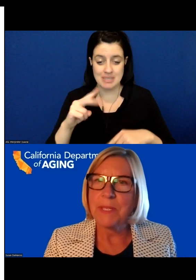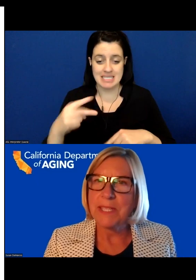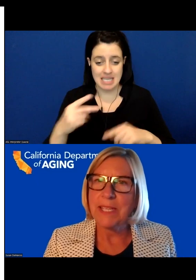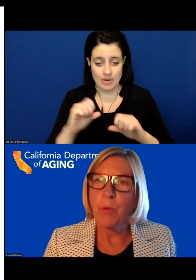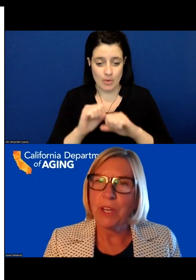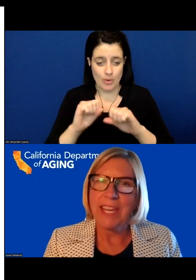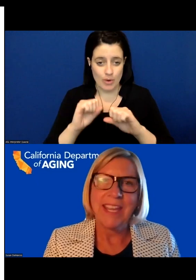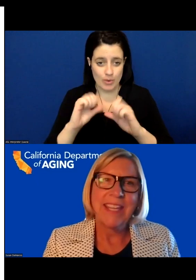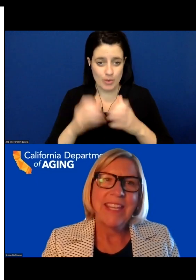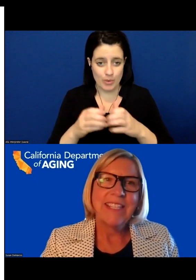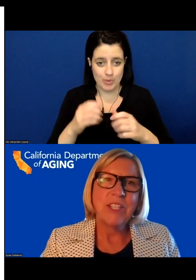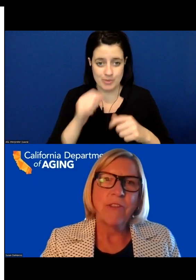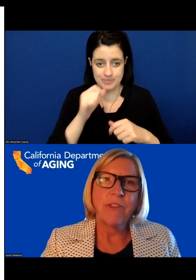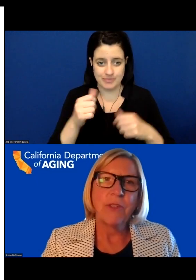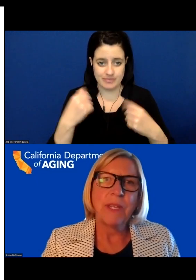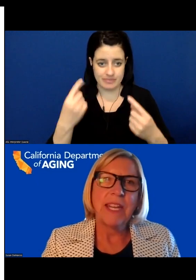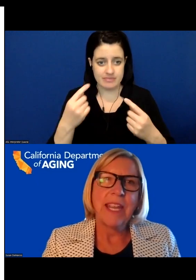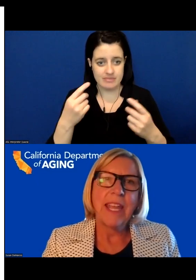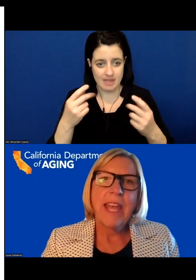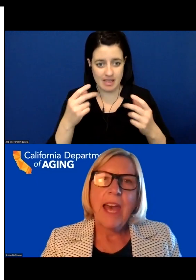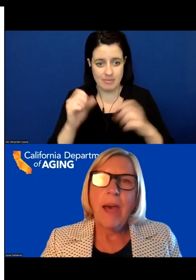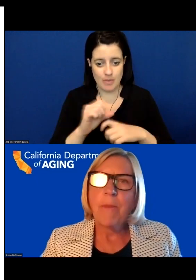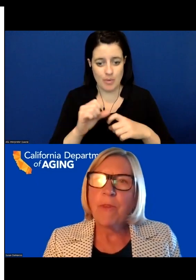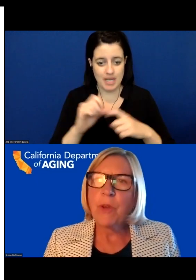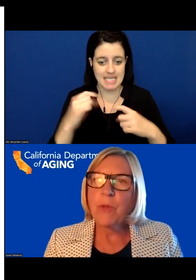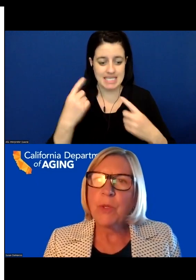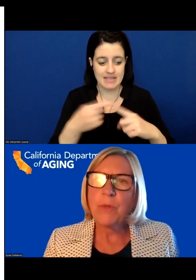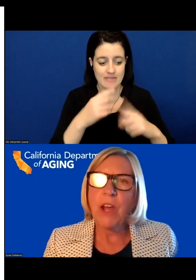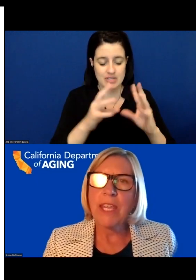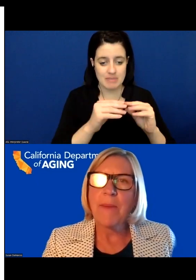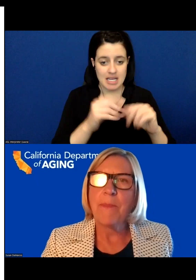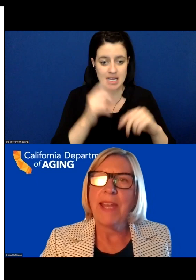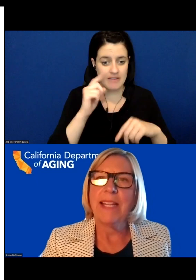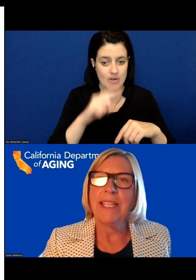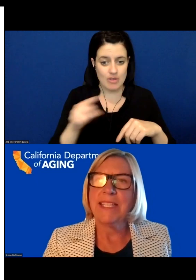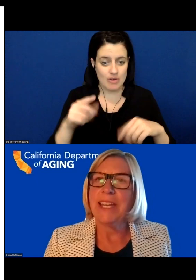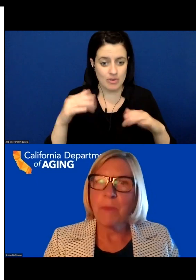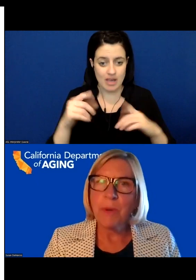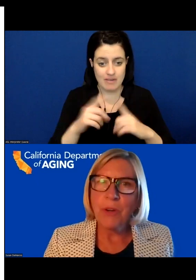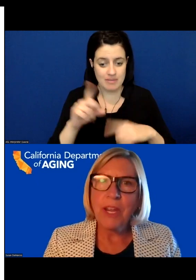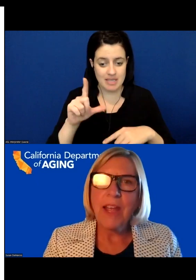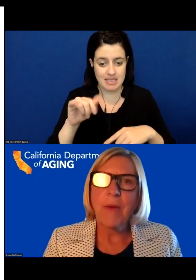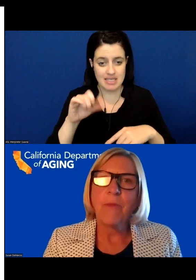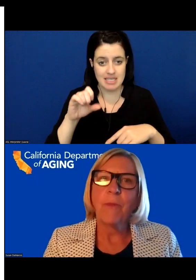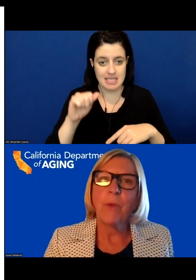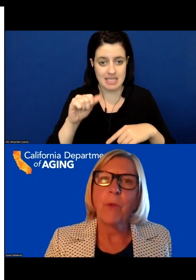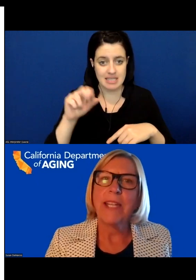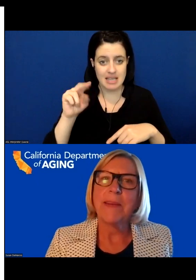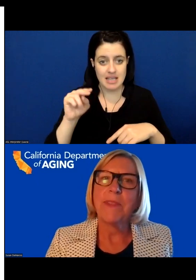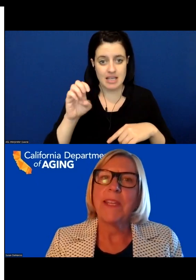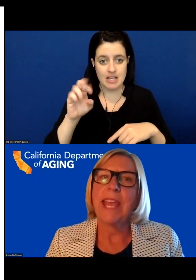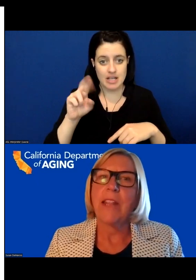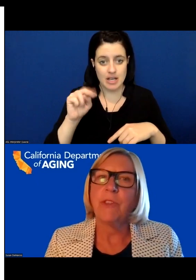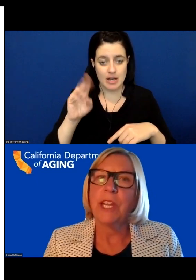been busily working since our first meeting. For those who've not yet met Lisa Narenberg, who heads